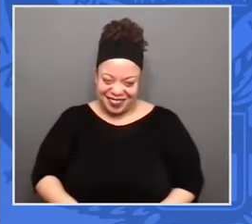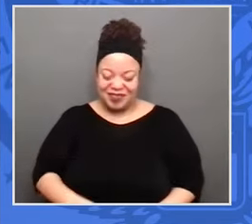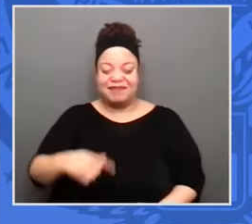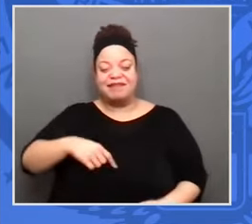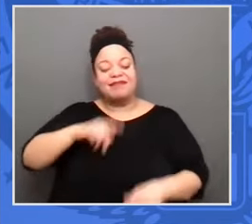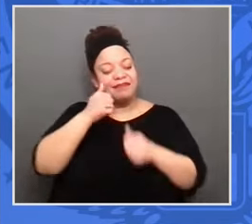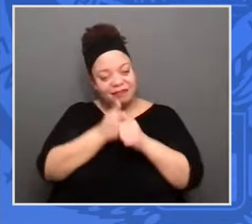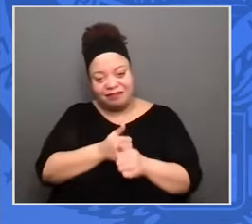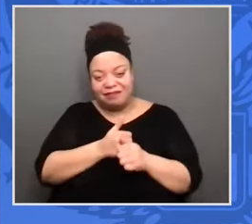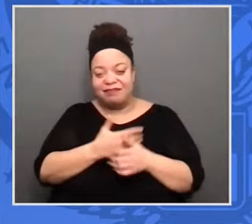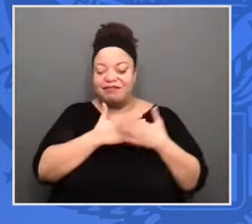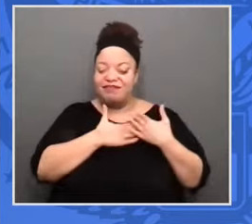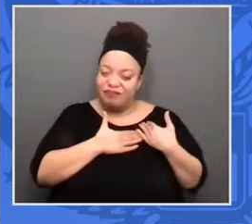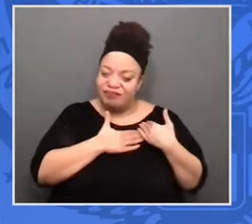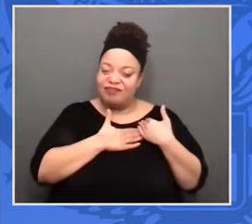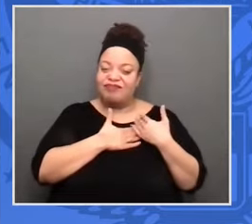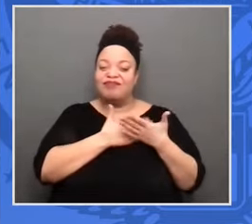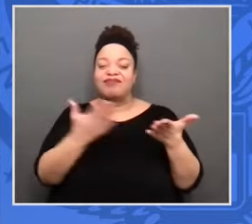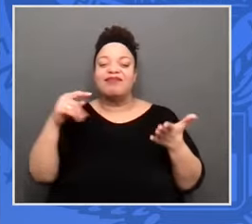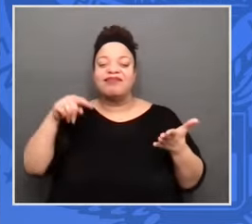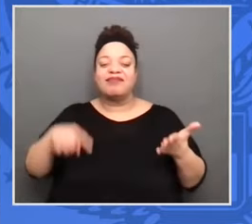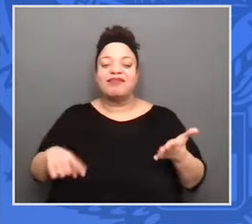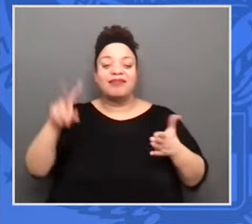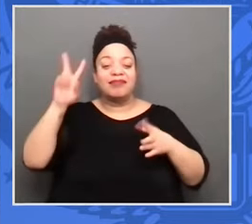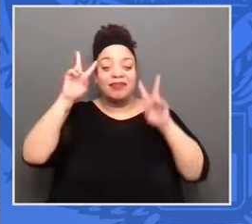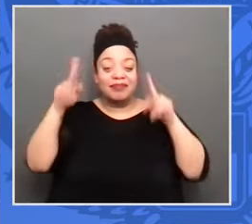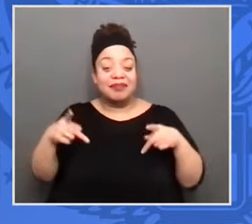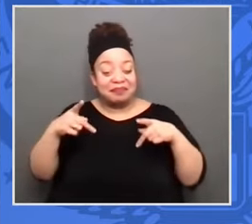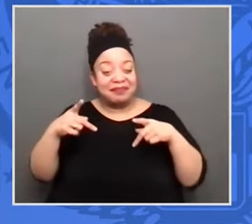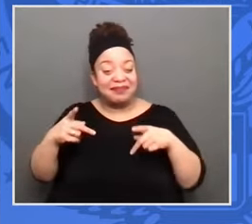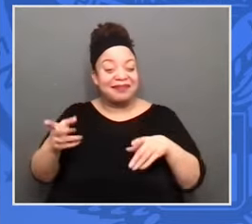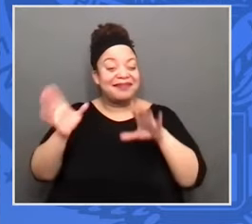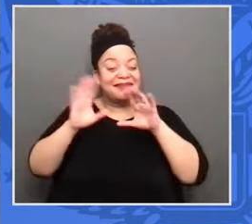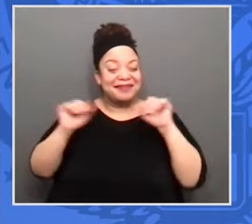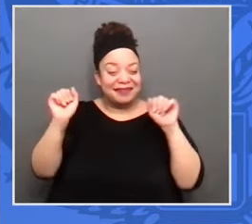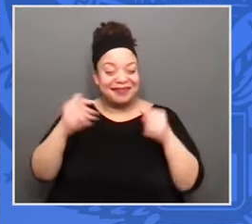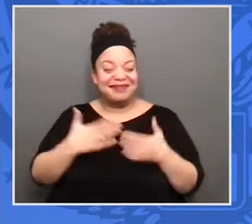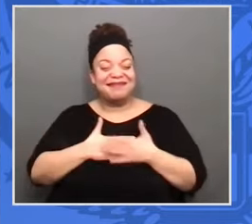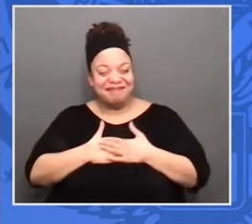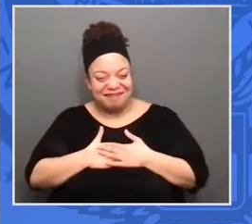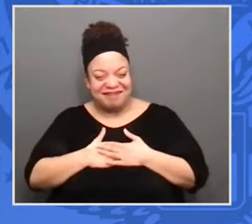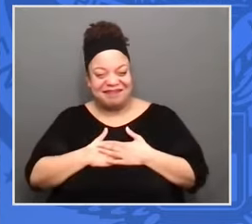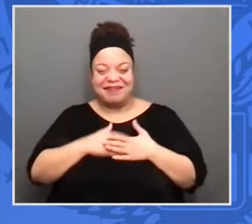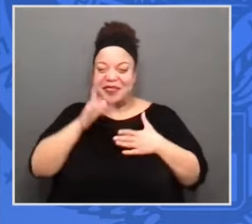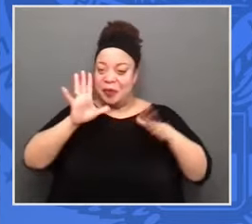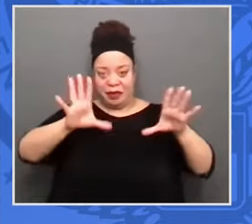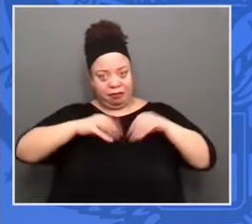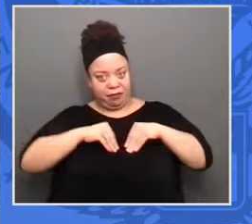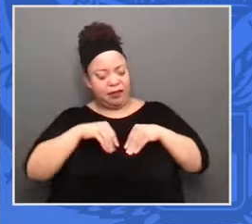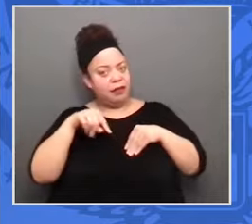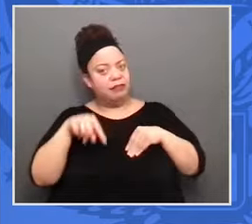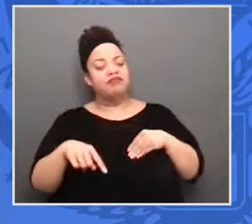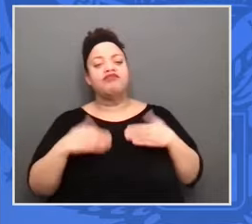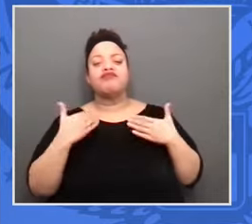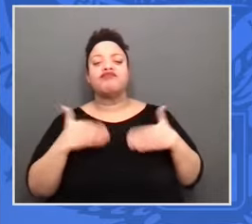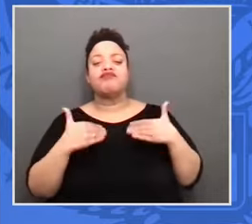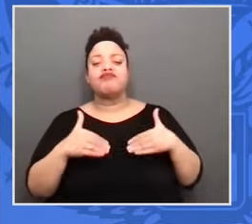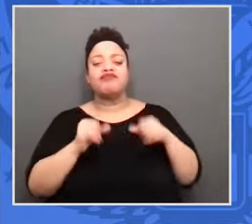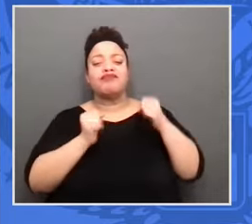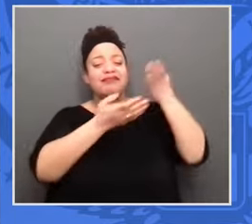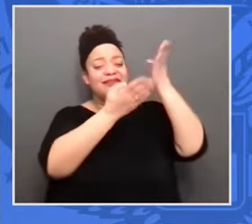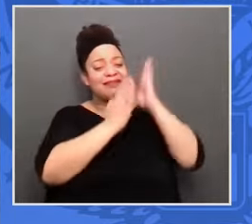enter. The duties of the office upon which I am about to enter. So help me God. So help me God. All